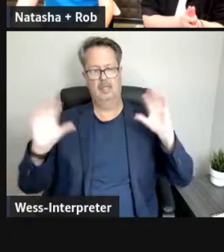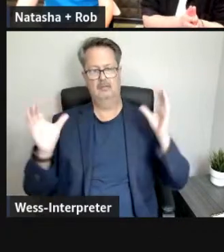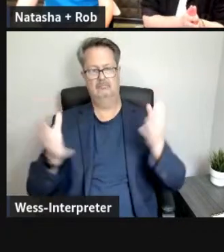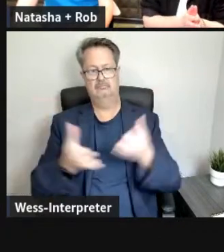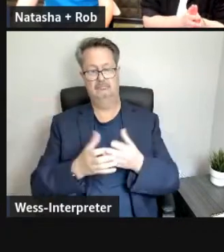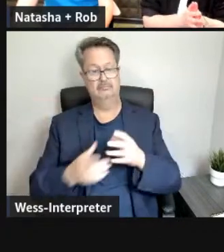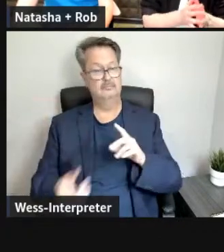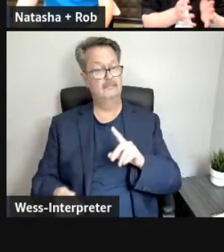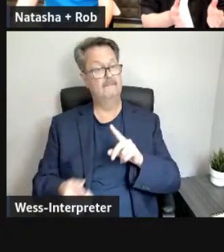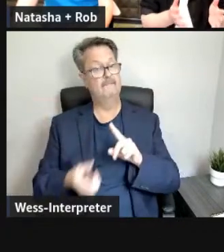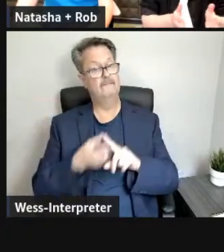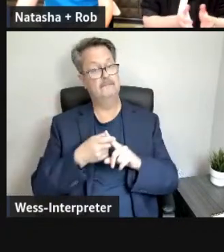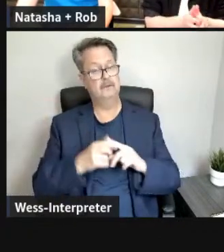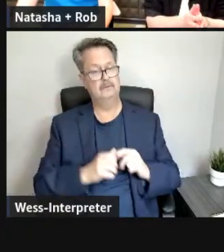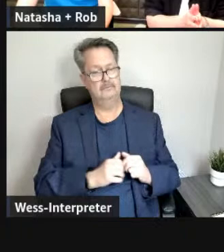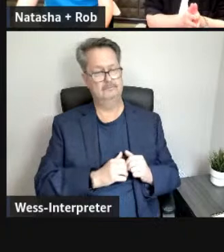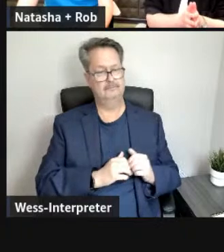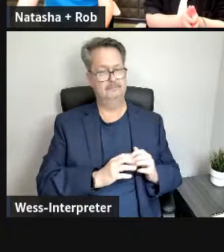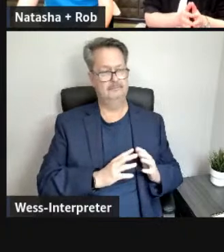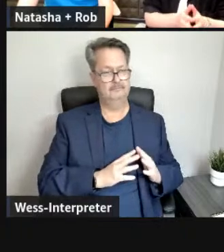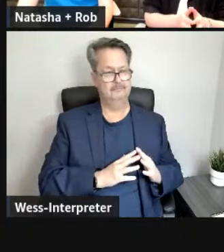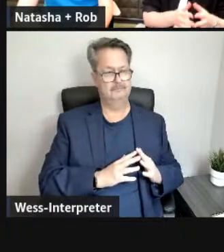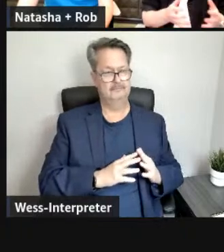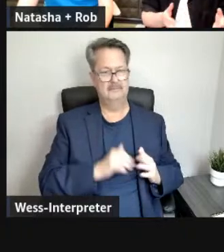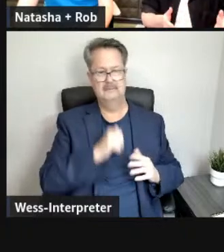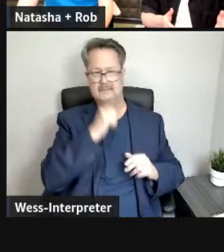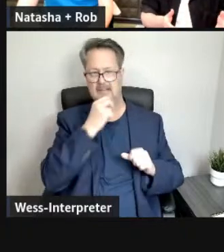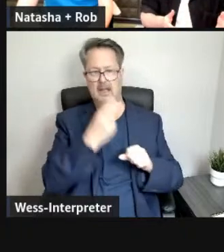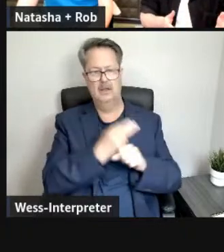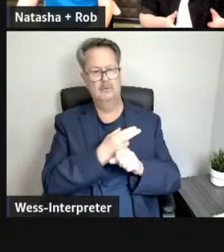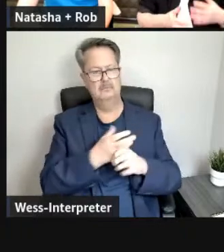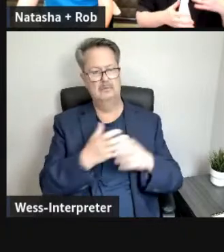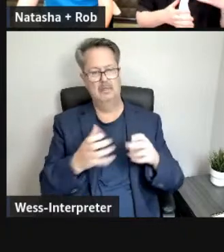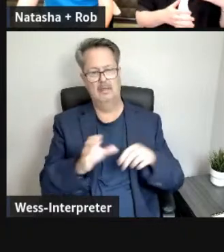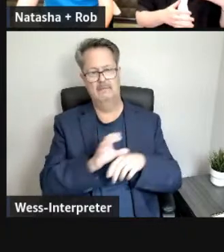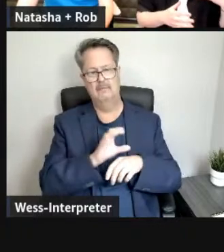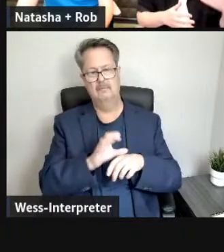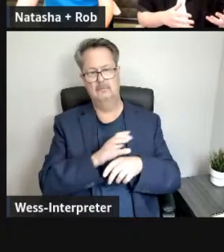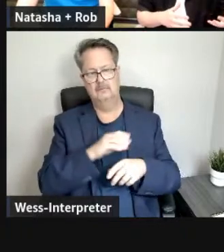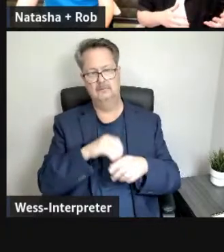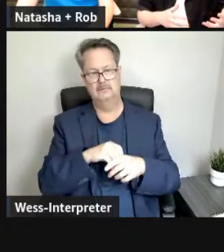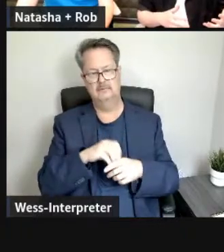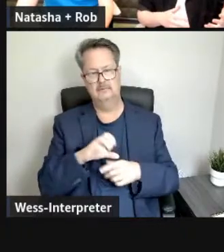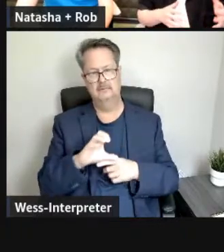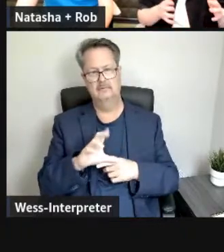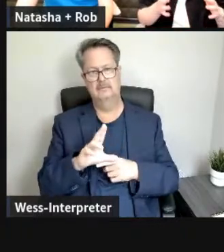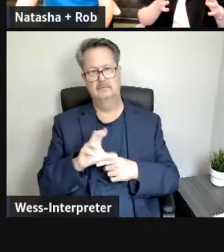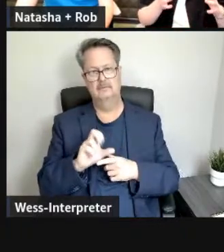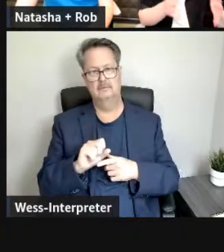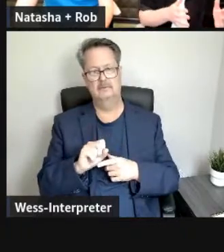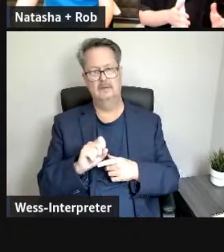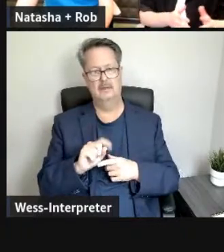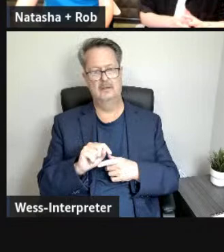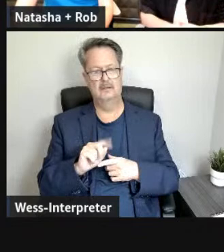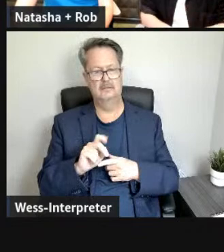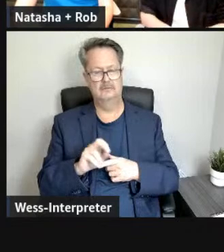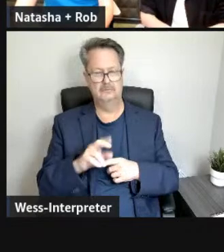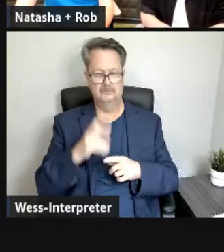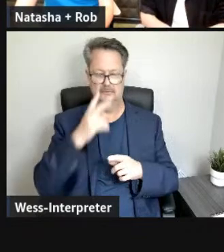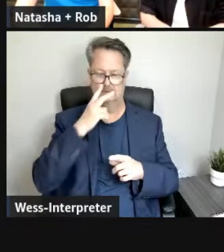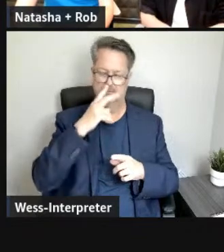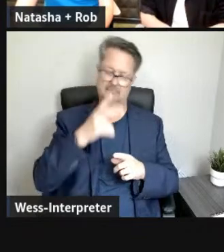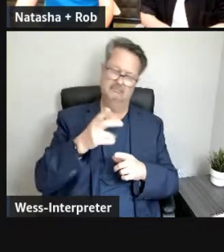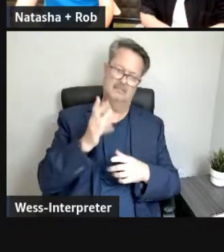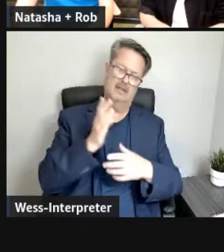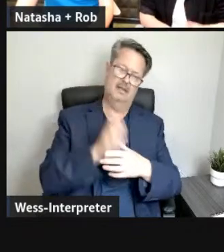on our cluster, it's probably not going to be using much compute that we have in our cluster. So we've got a graph here that depicts average compute